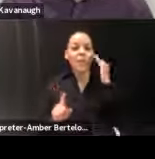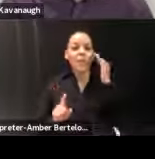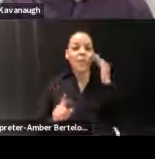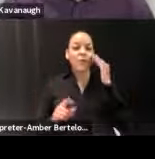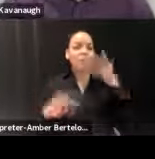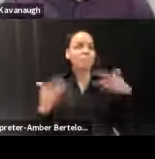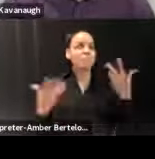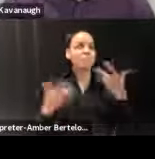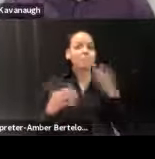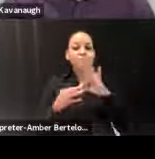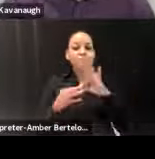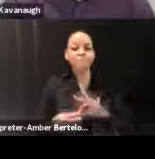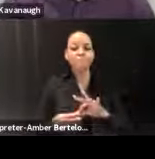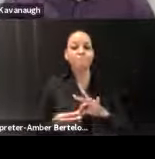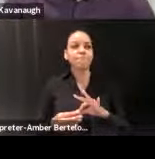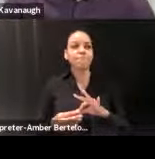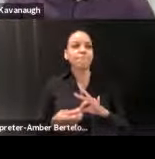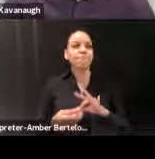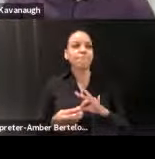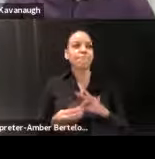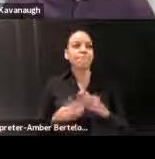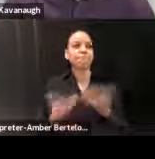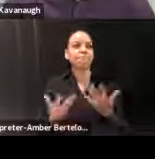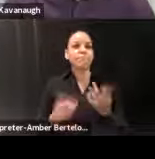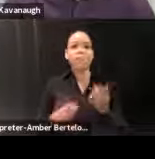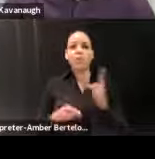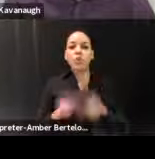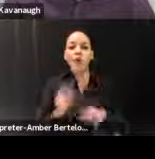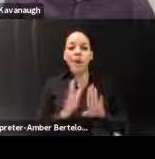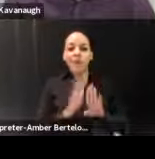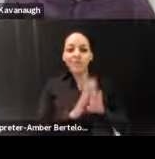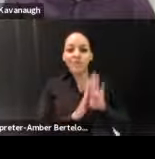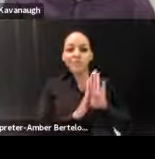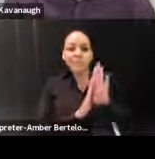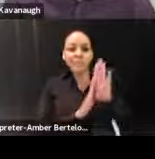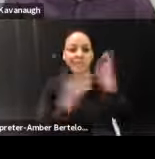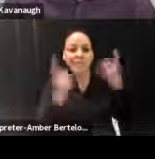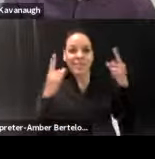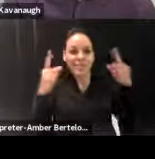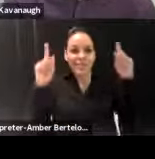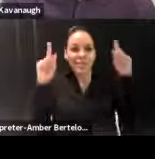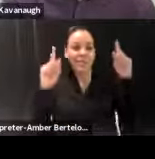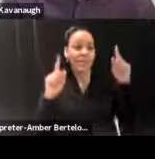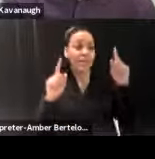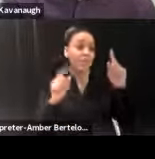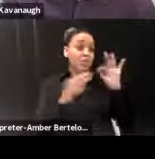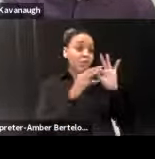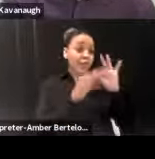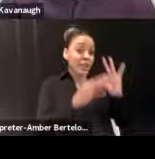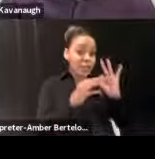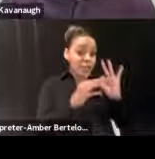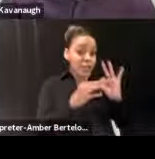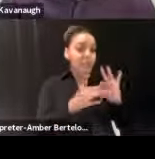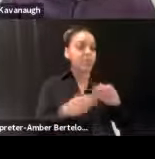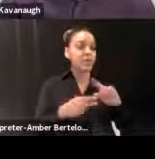you know, in terms of you're not able to succeed in relationships, whether they're